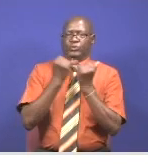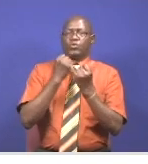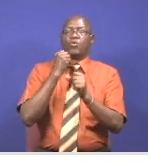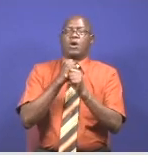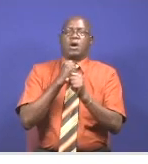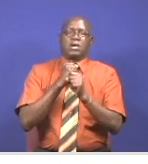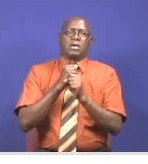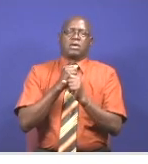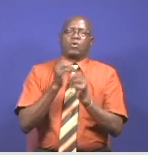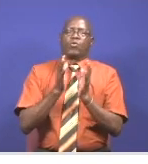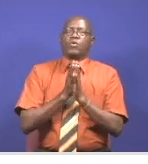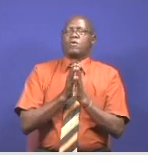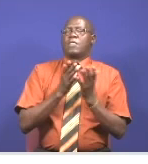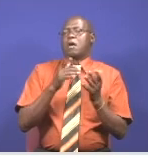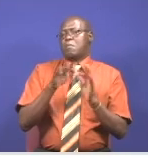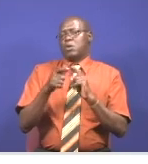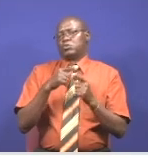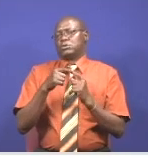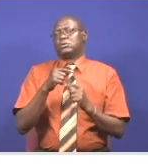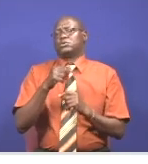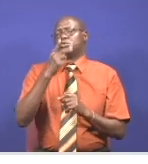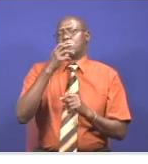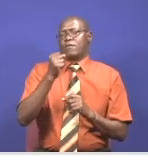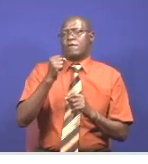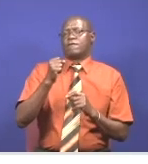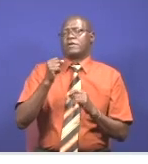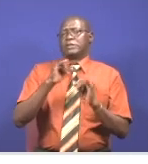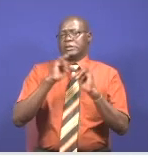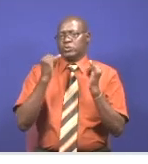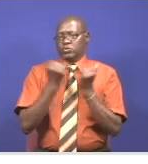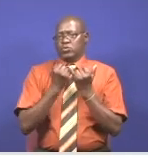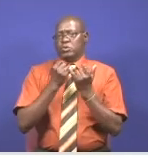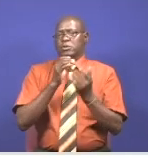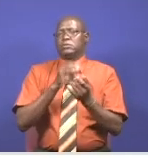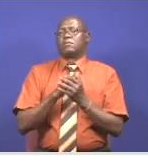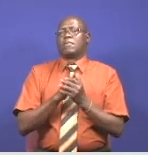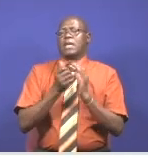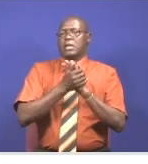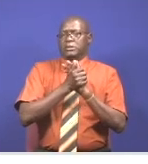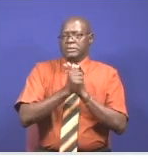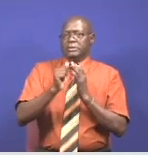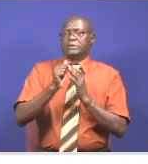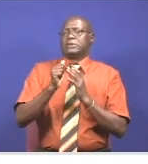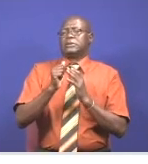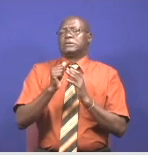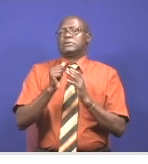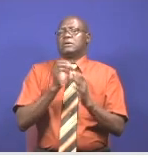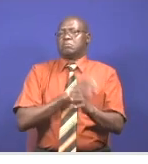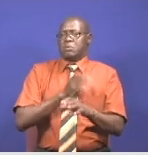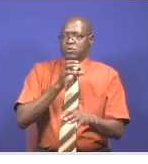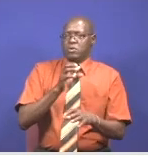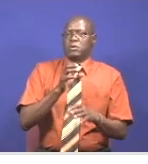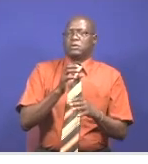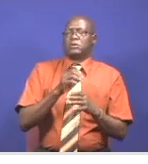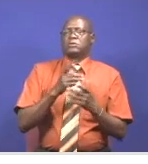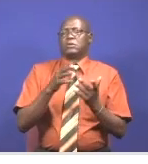of 25 institutions to mount these programs, equipping workshops for up to